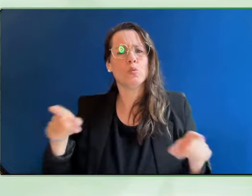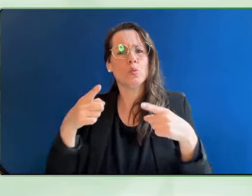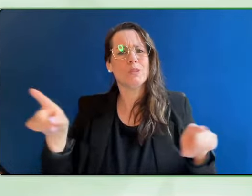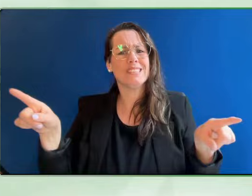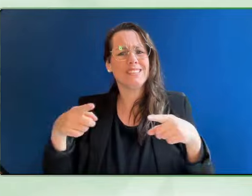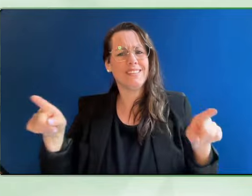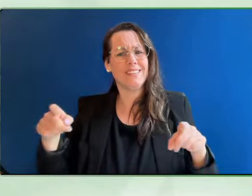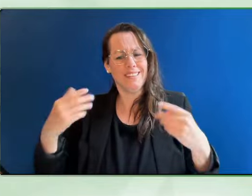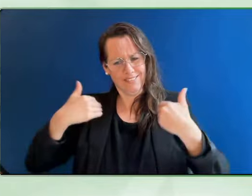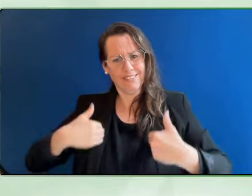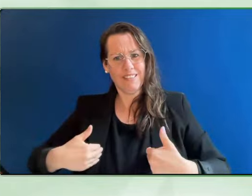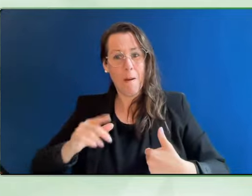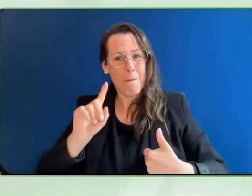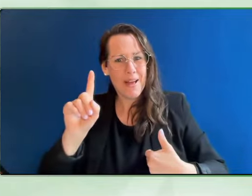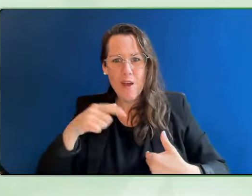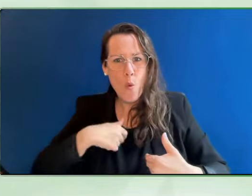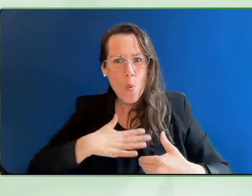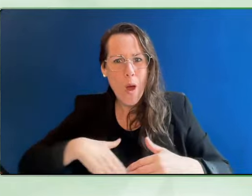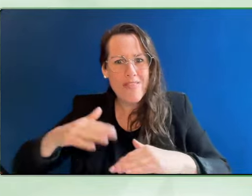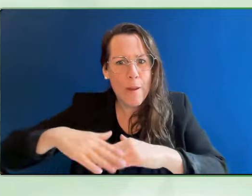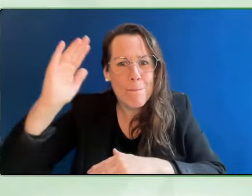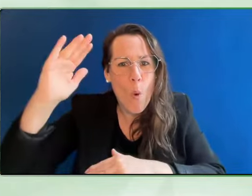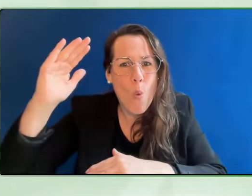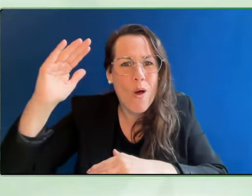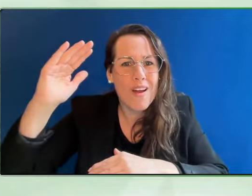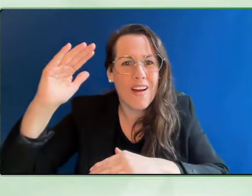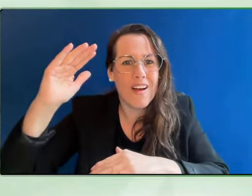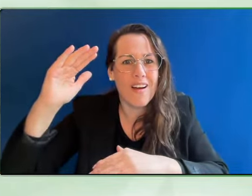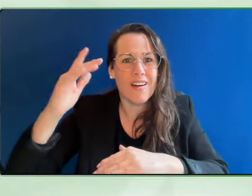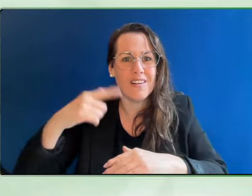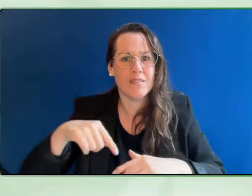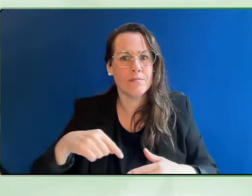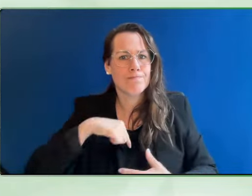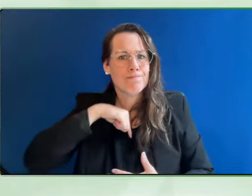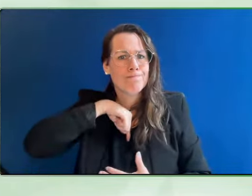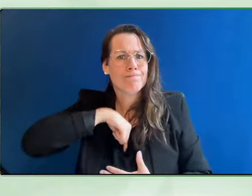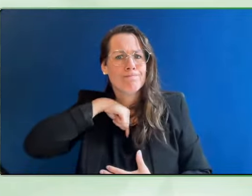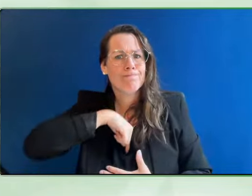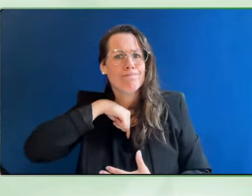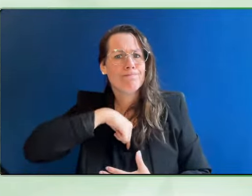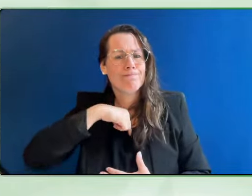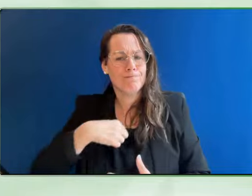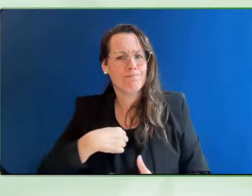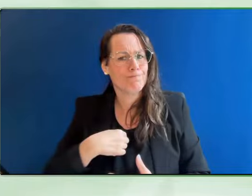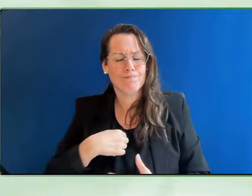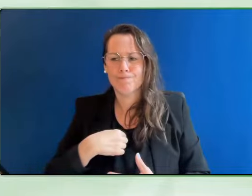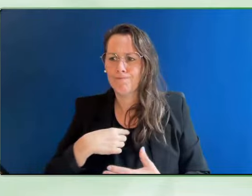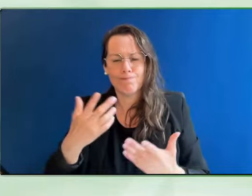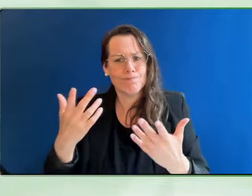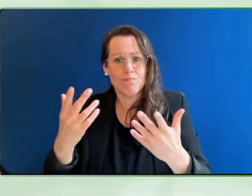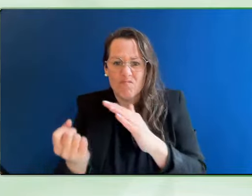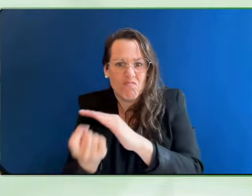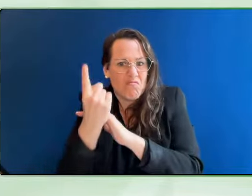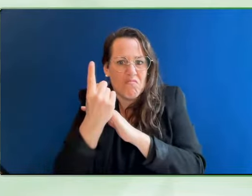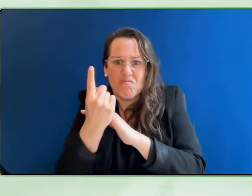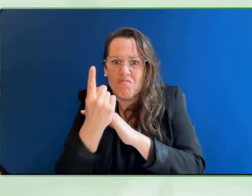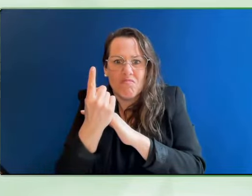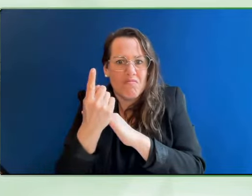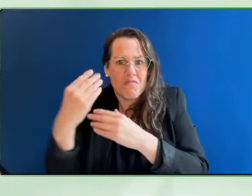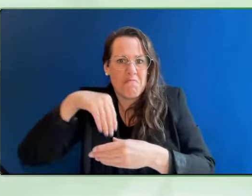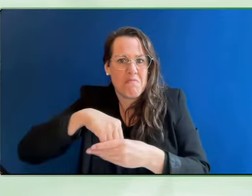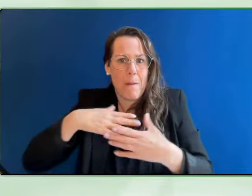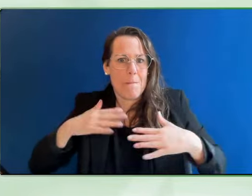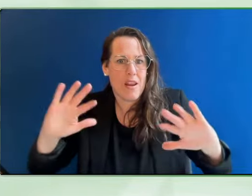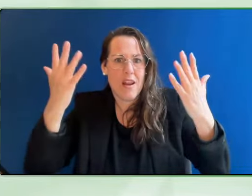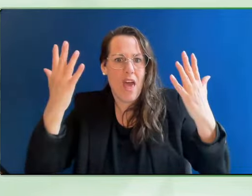in art, many artists are kind of searching for something unique, something to be